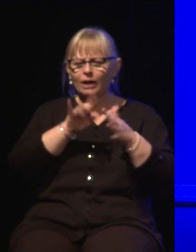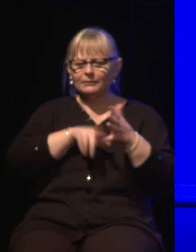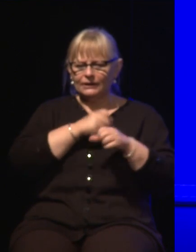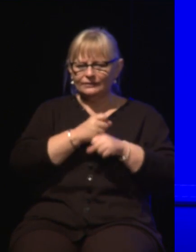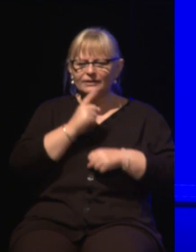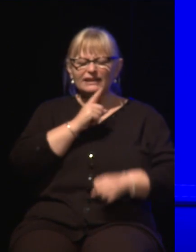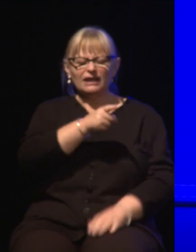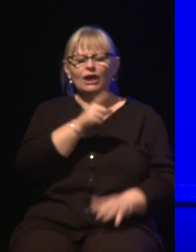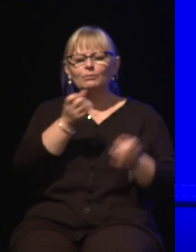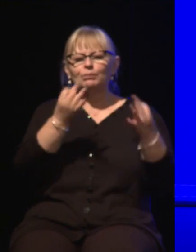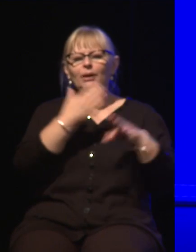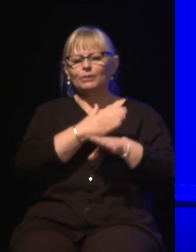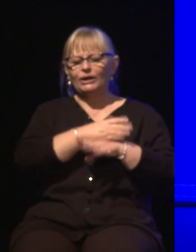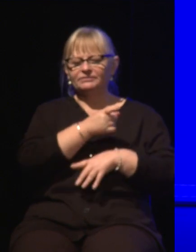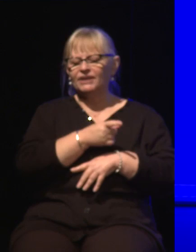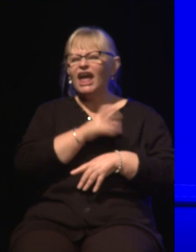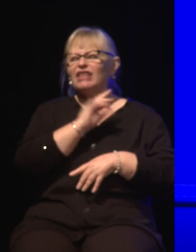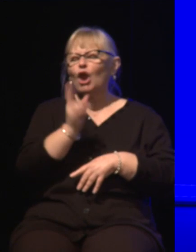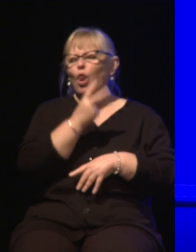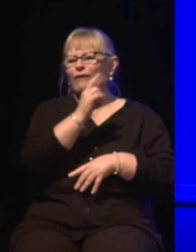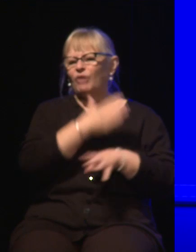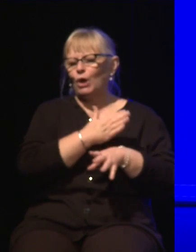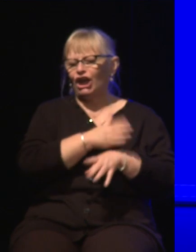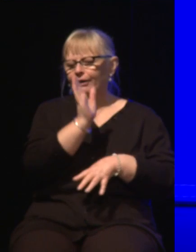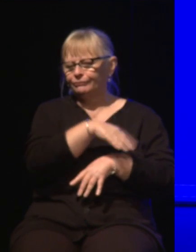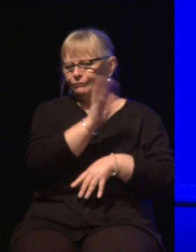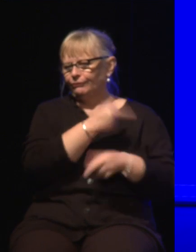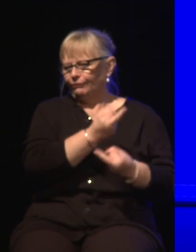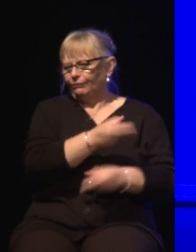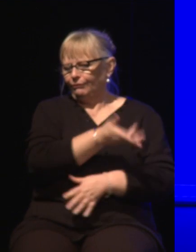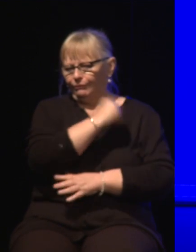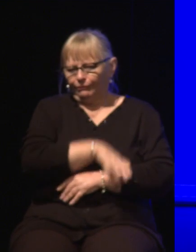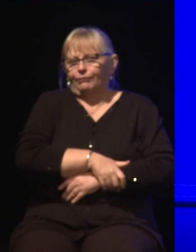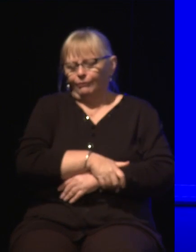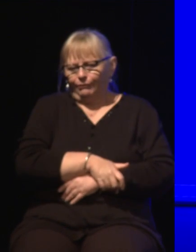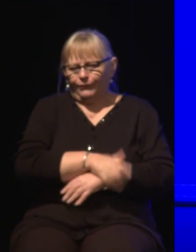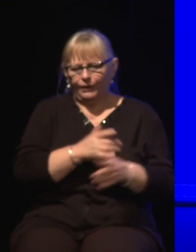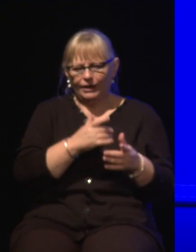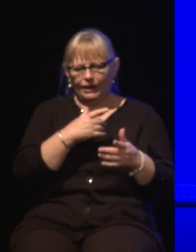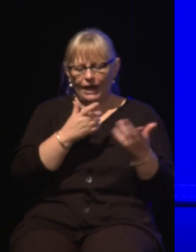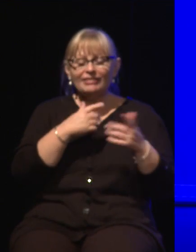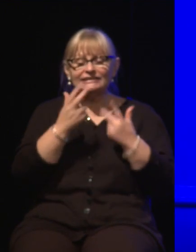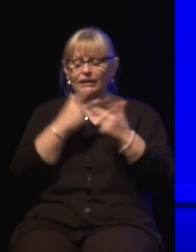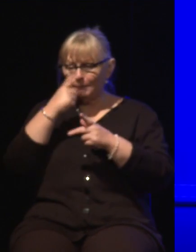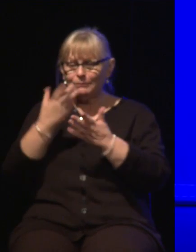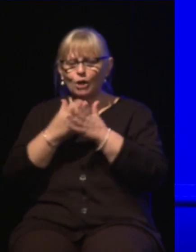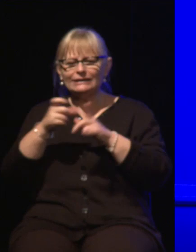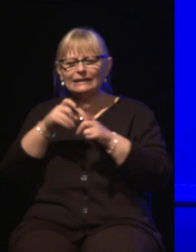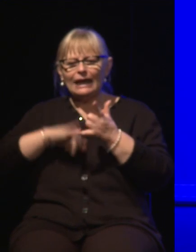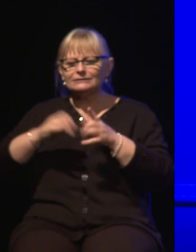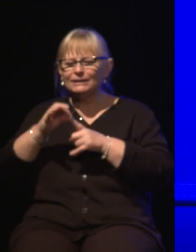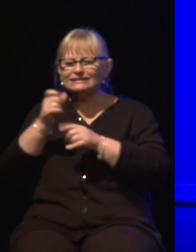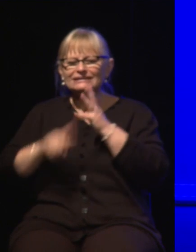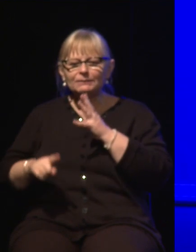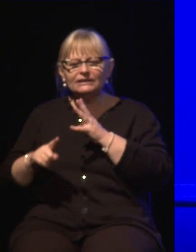common stereotype is that they're not actually looking for work. There's also people on disability support pension, and one of the